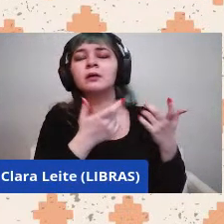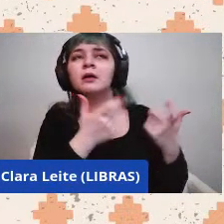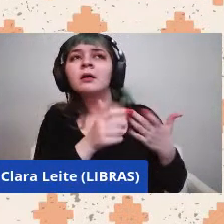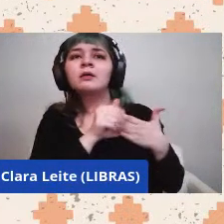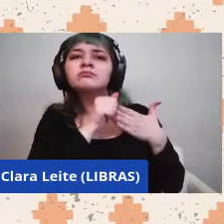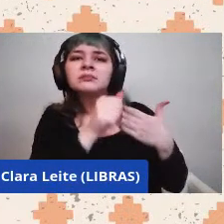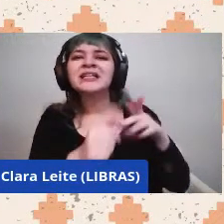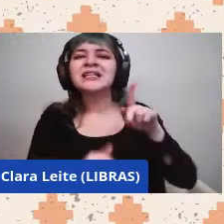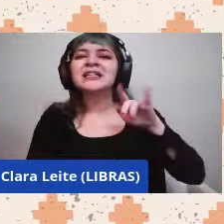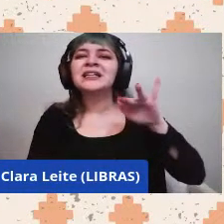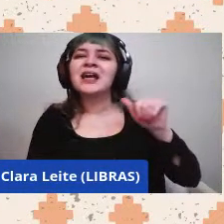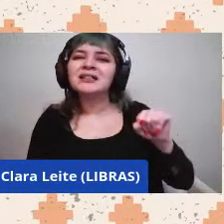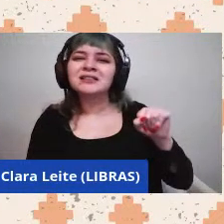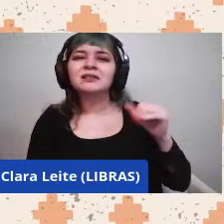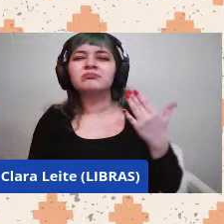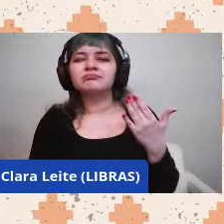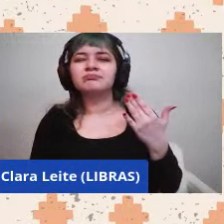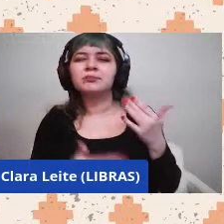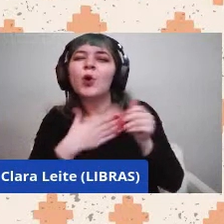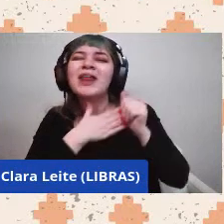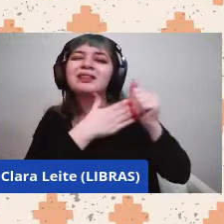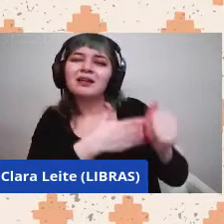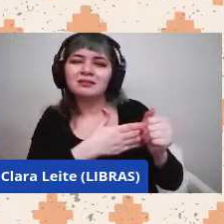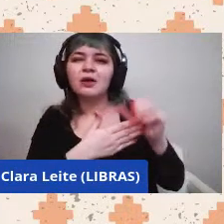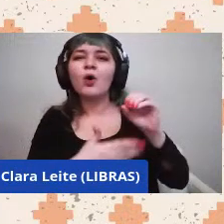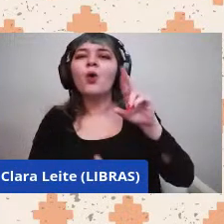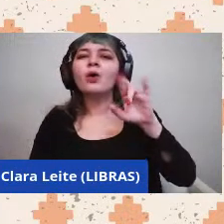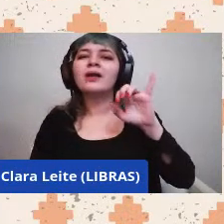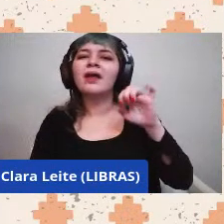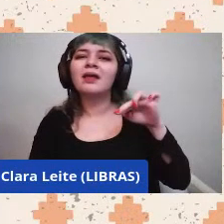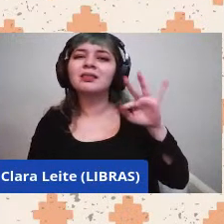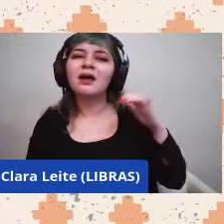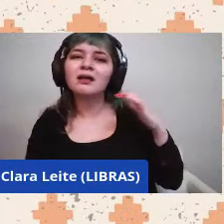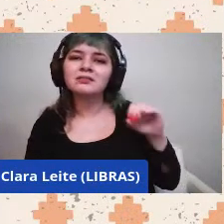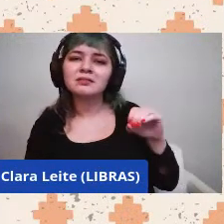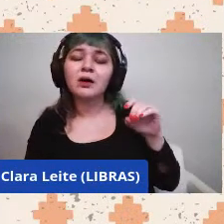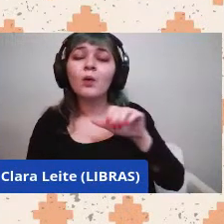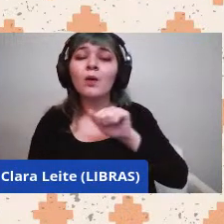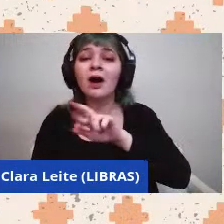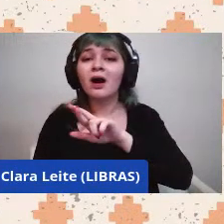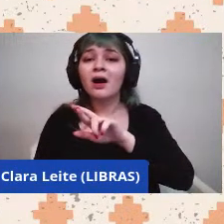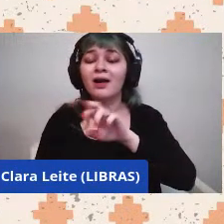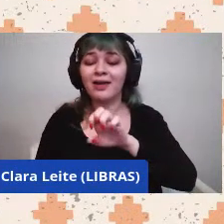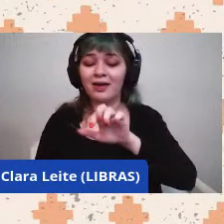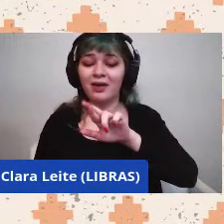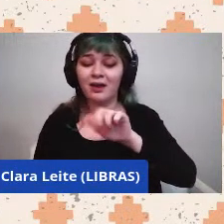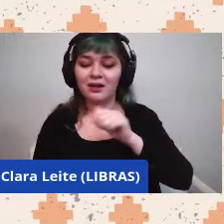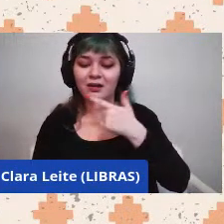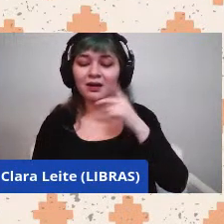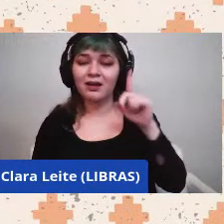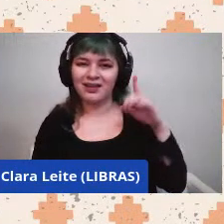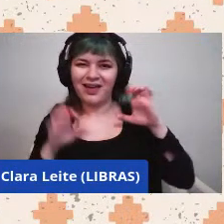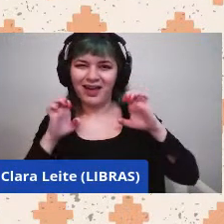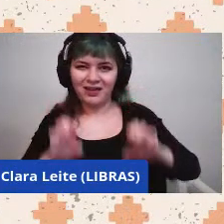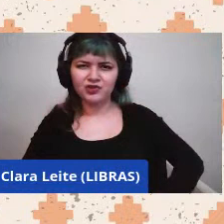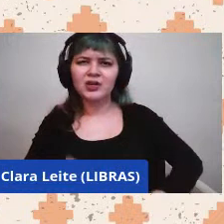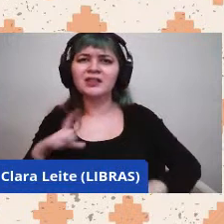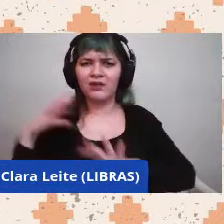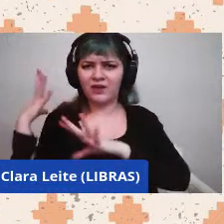in addition to the AERA Code of Ethics that was revised in